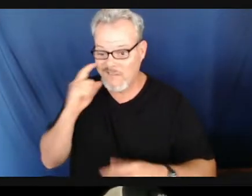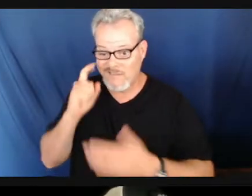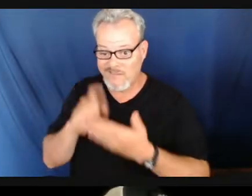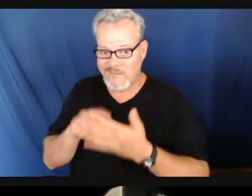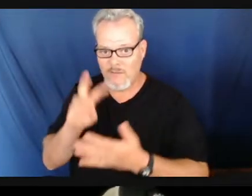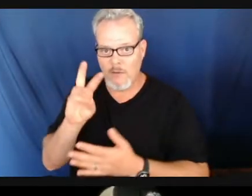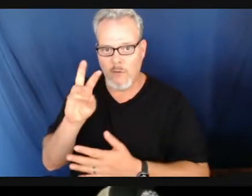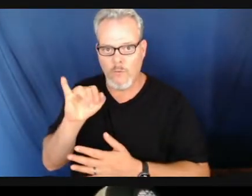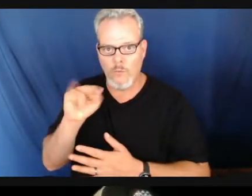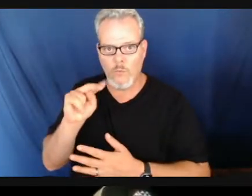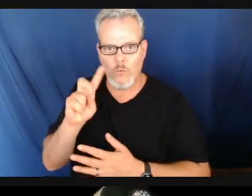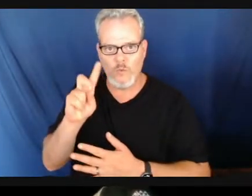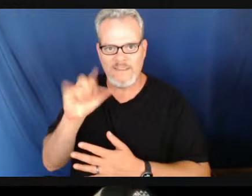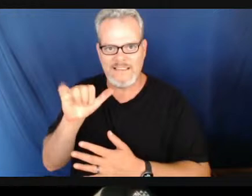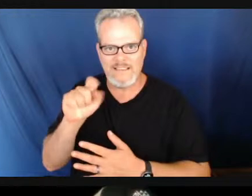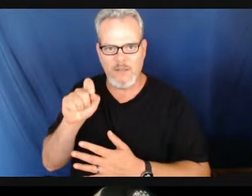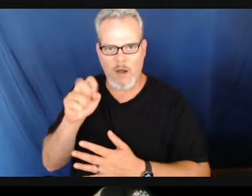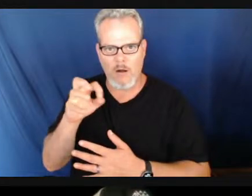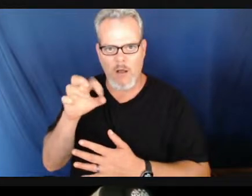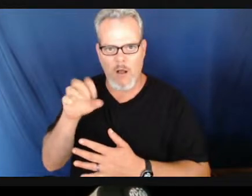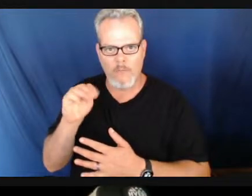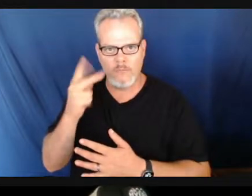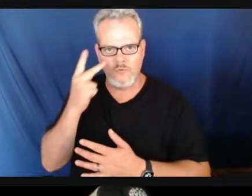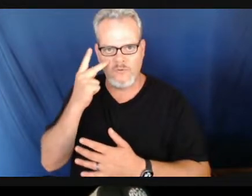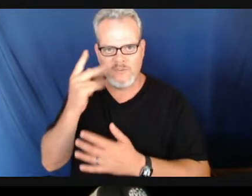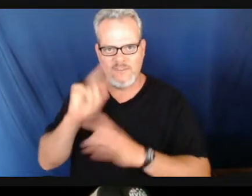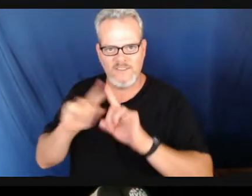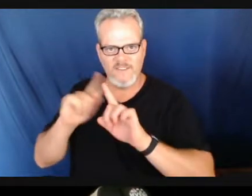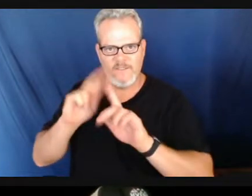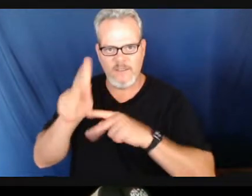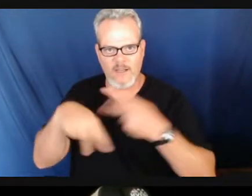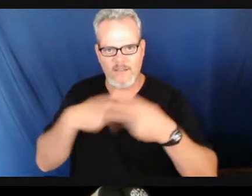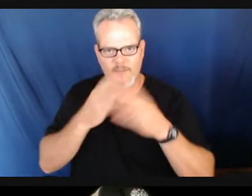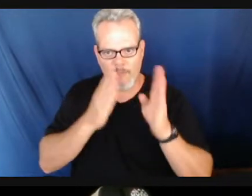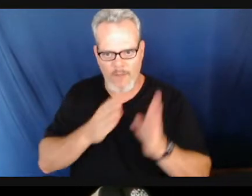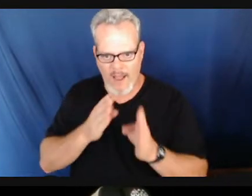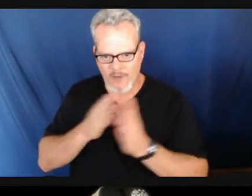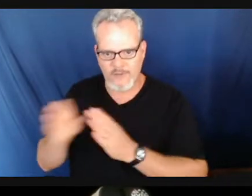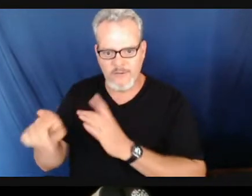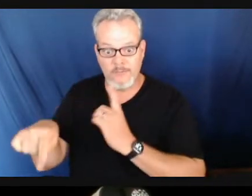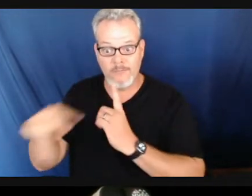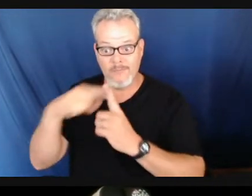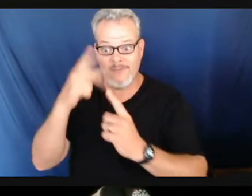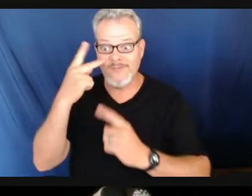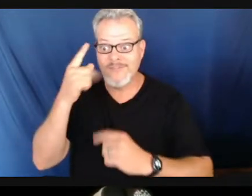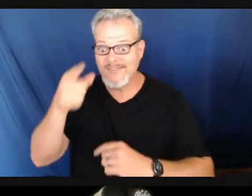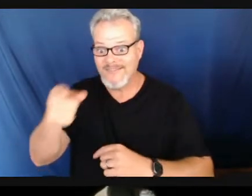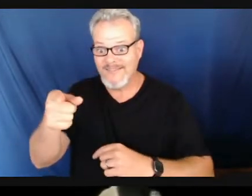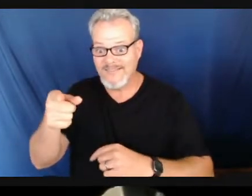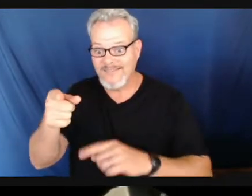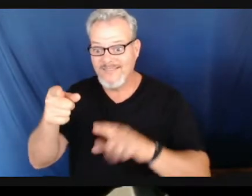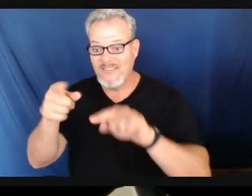of the winds coming across there as well. And also note that there is this remnant patch of